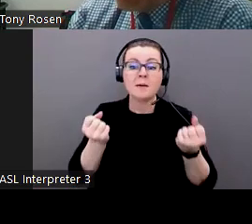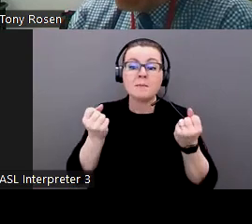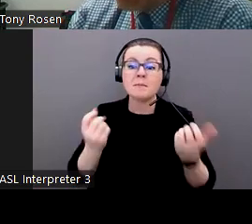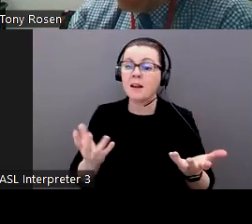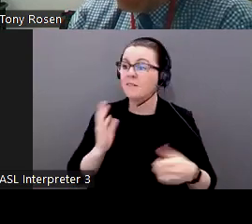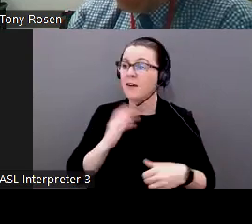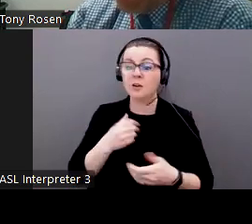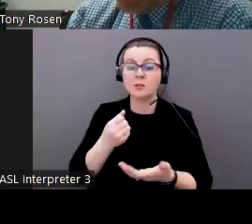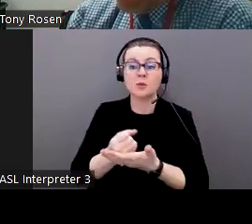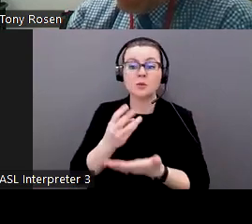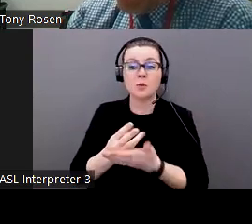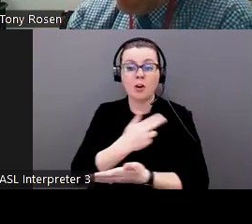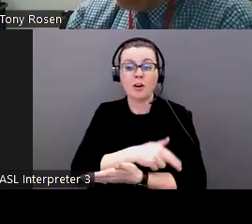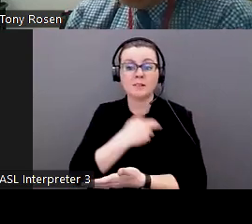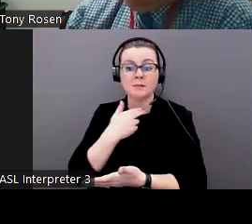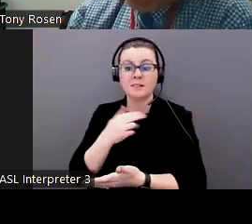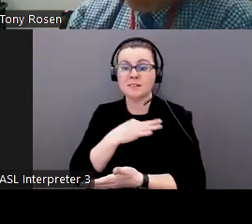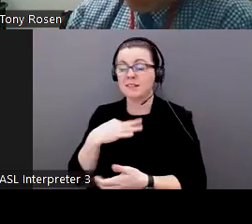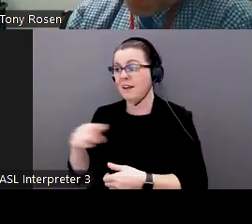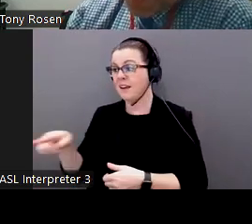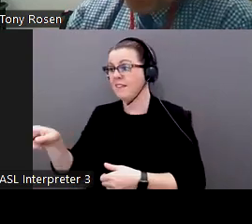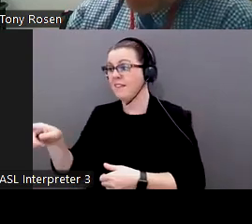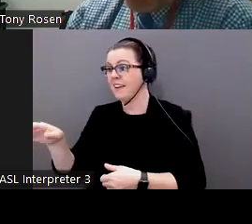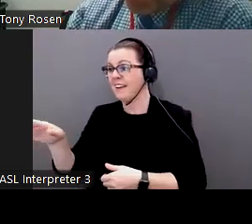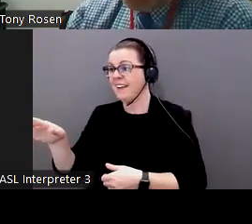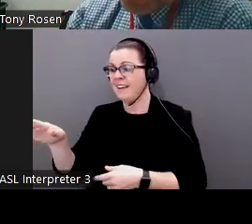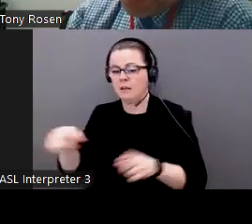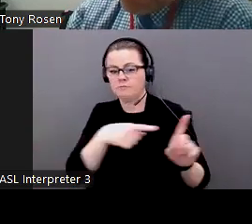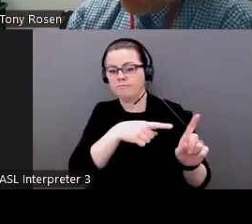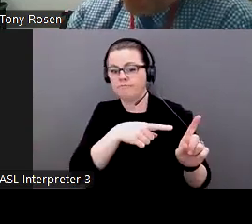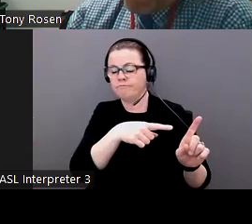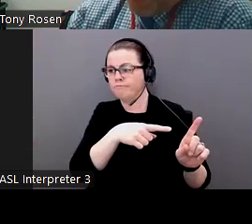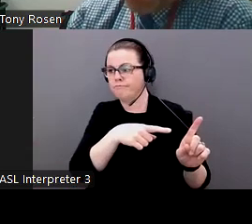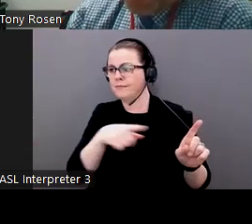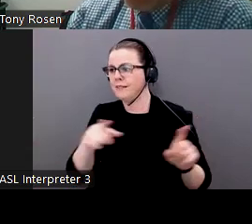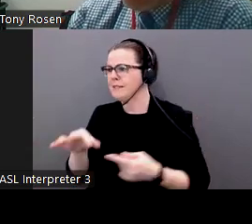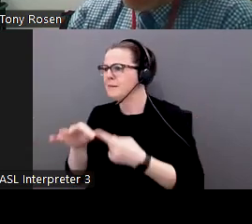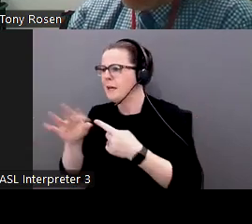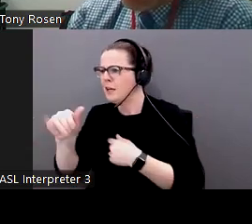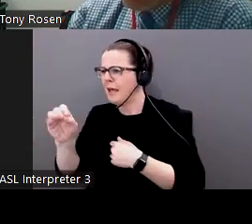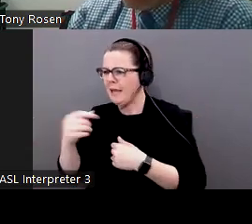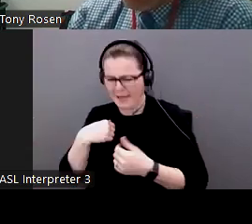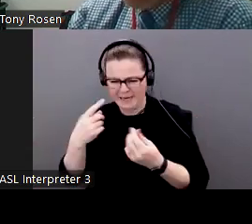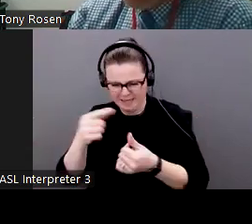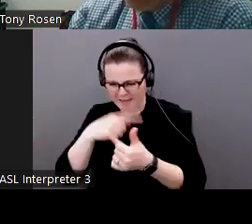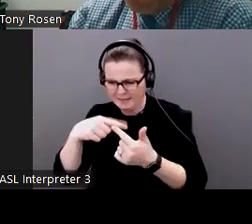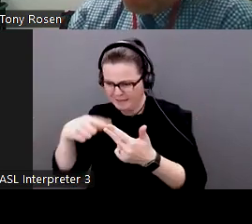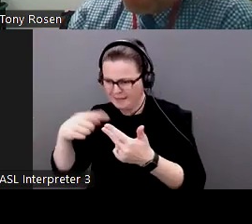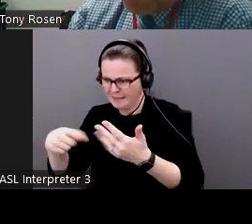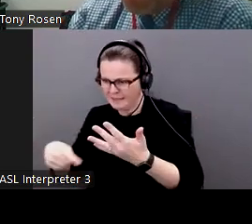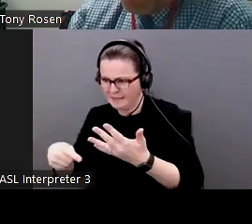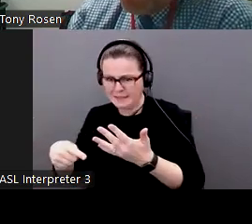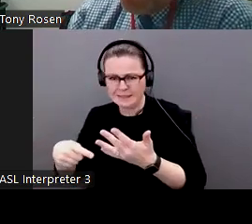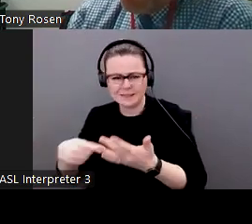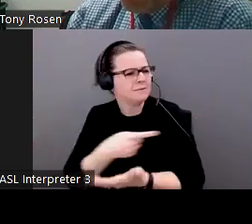hospital-based colleagues are like, Alyssa, I want to report this case to you. I've already done this, and